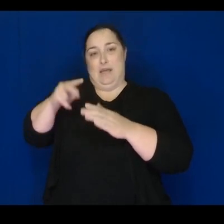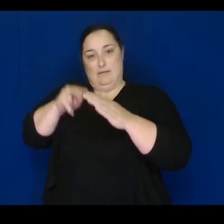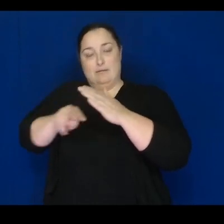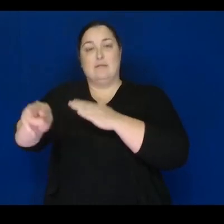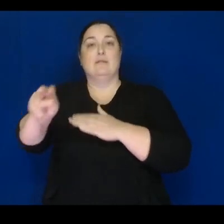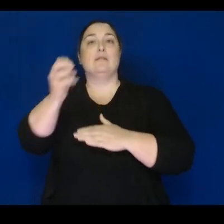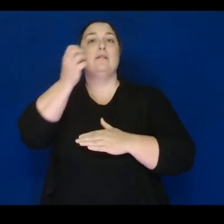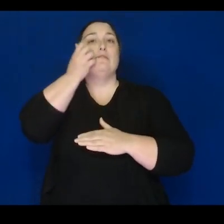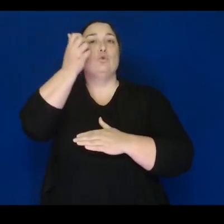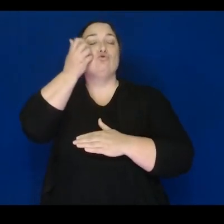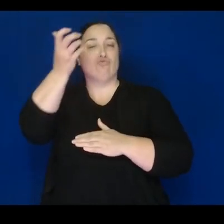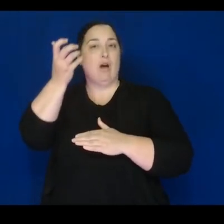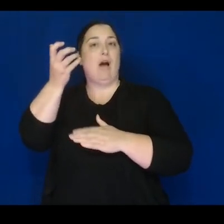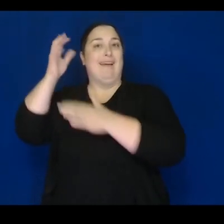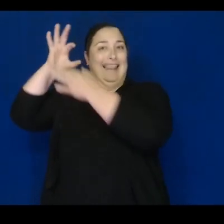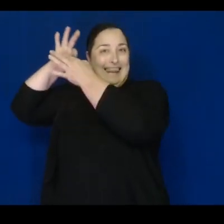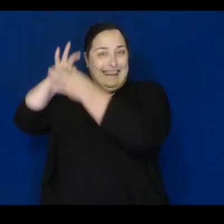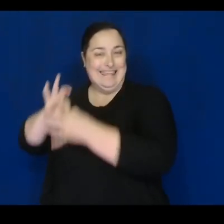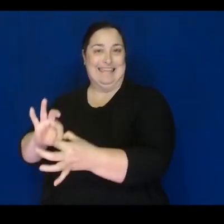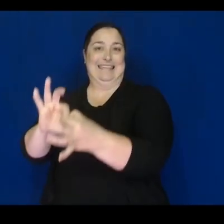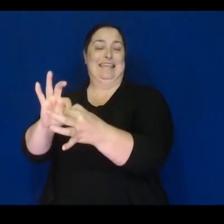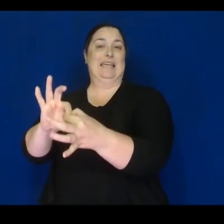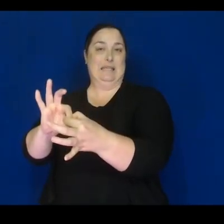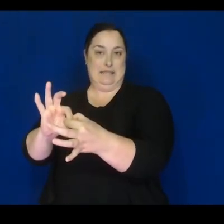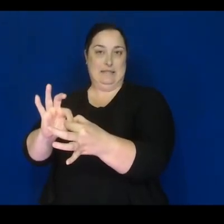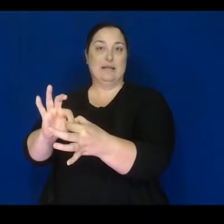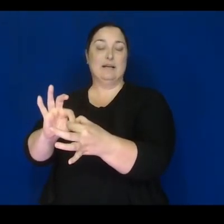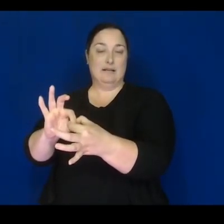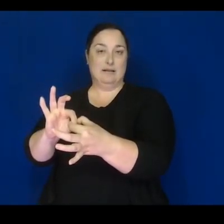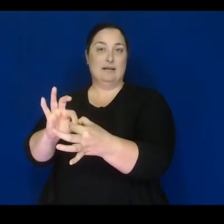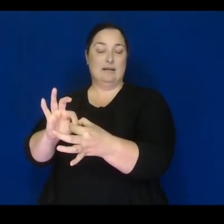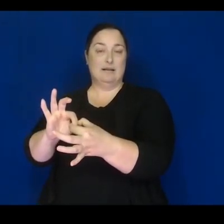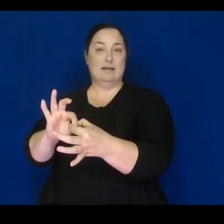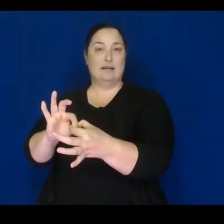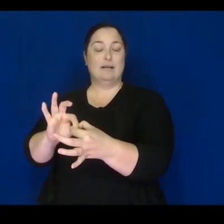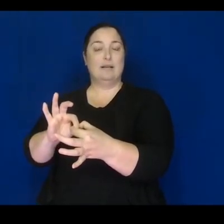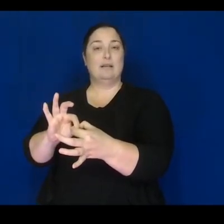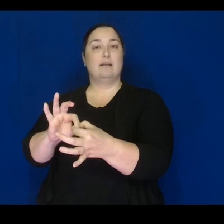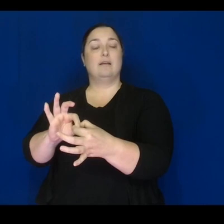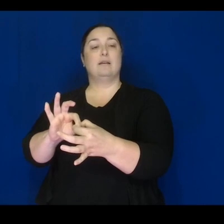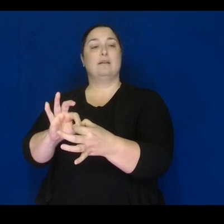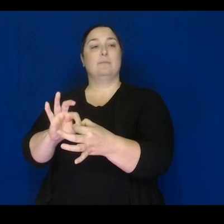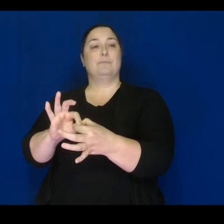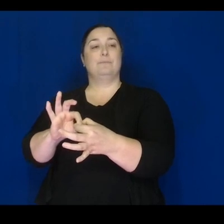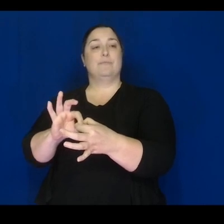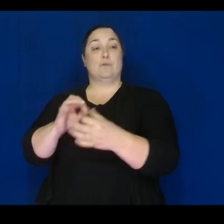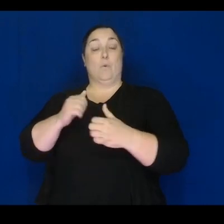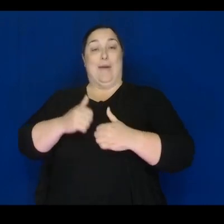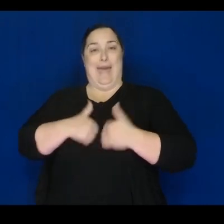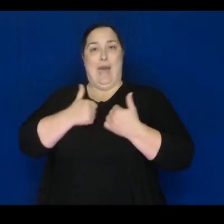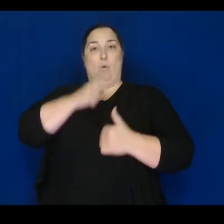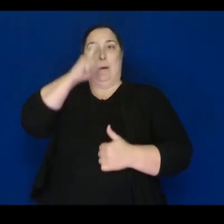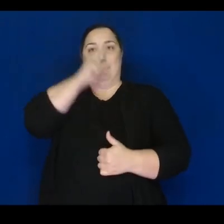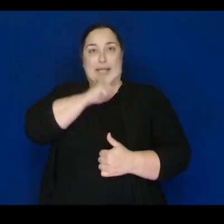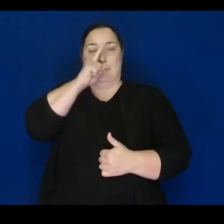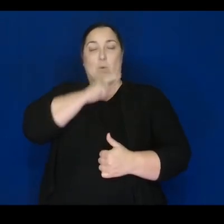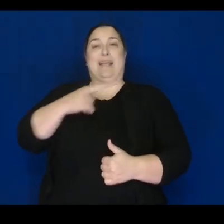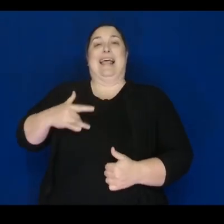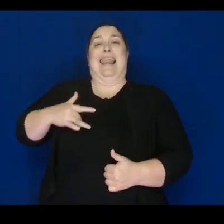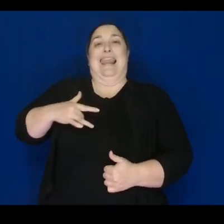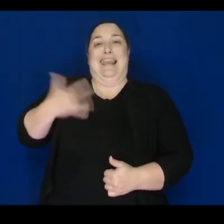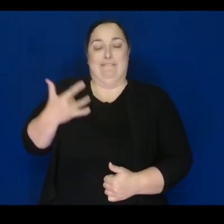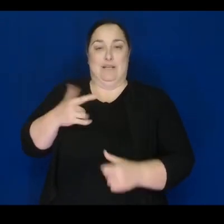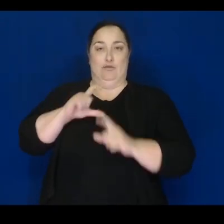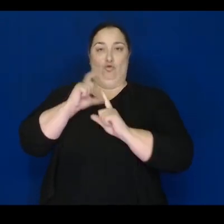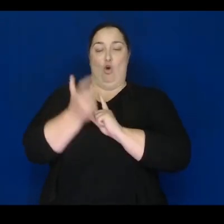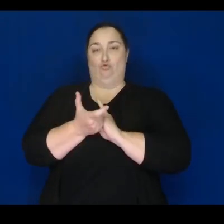well. So really putting that emphasis and focus on our people as a living culture that's